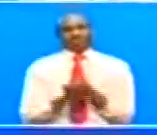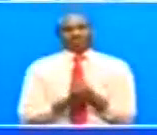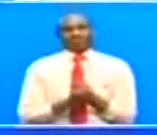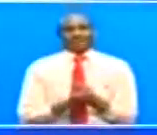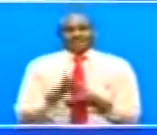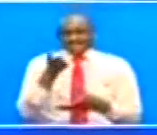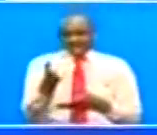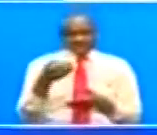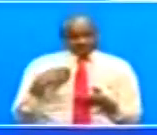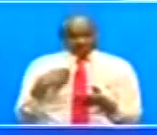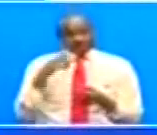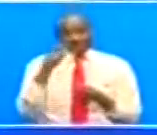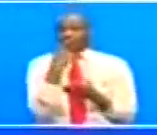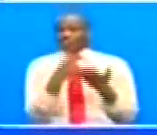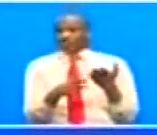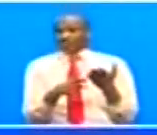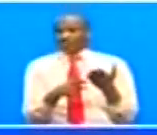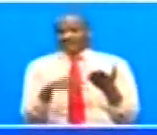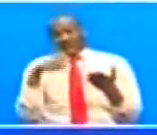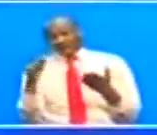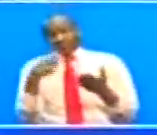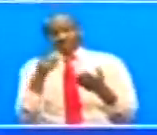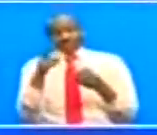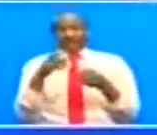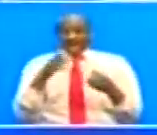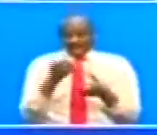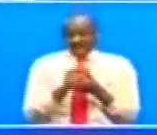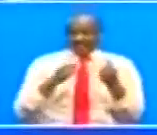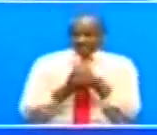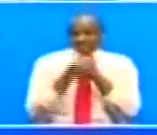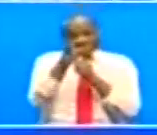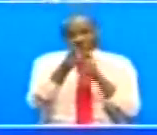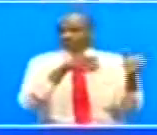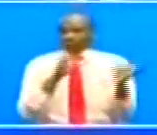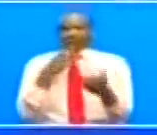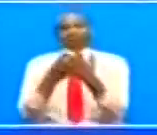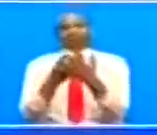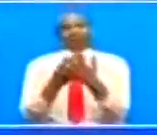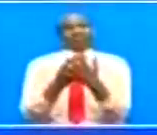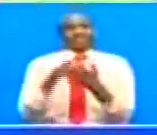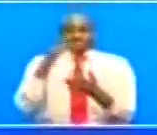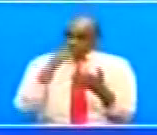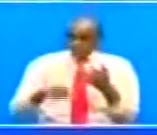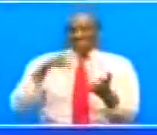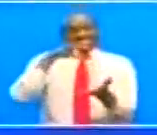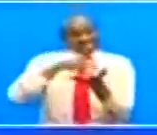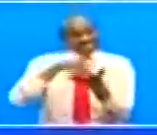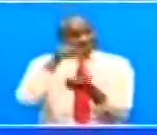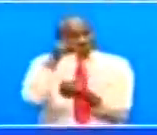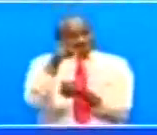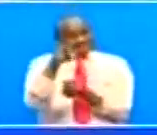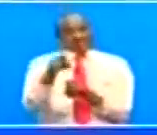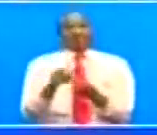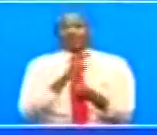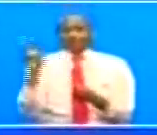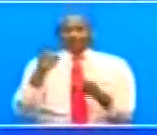extending one hand to FDC door, the other hand was removed for Amama Mbabazi. Police maintains the status quo for the Chinchis West